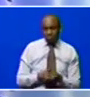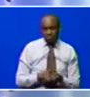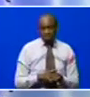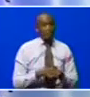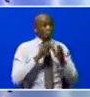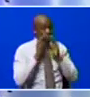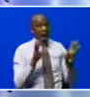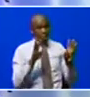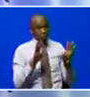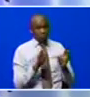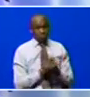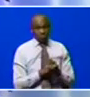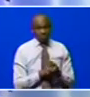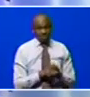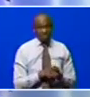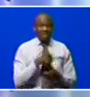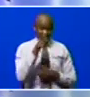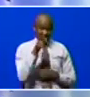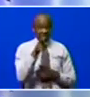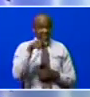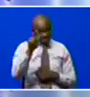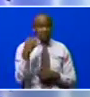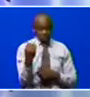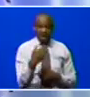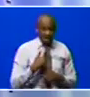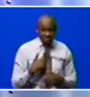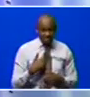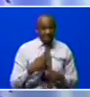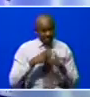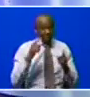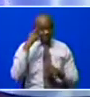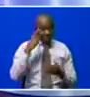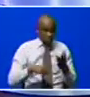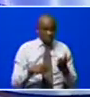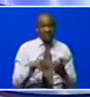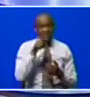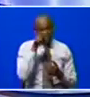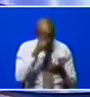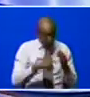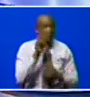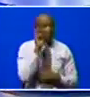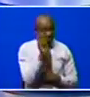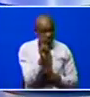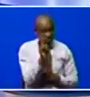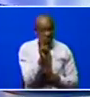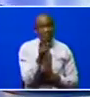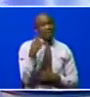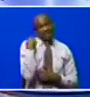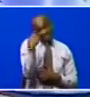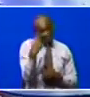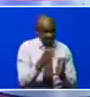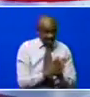That's before we go to Linda. By the way, they do have children. Yes. But I'm thinking, even with what we've seen of recent